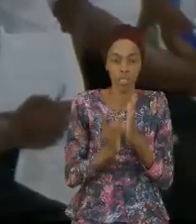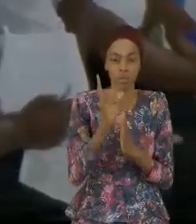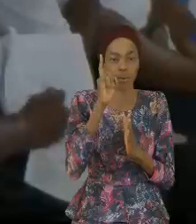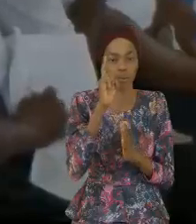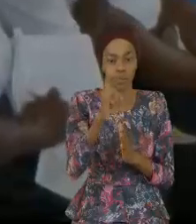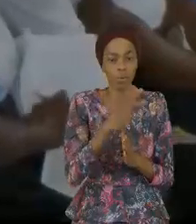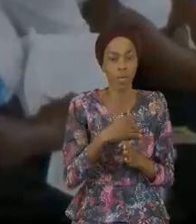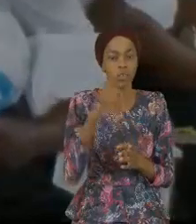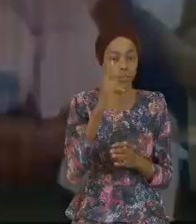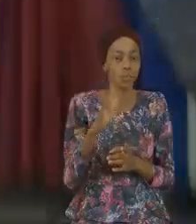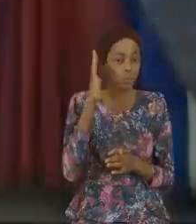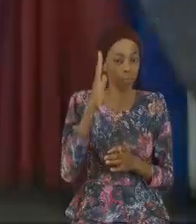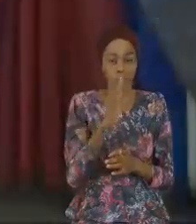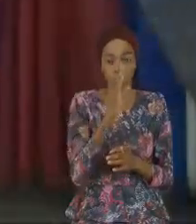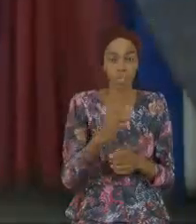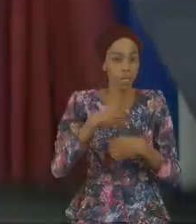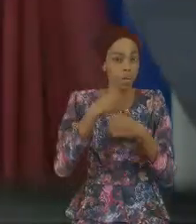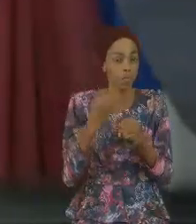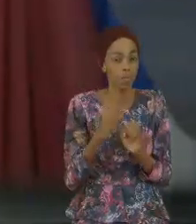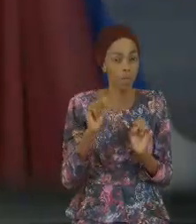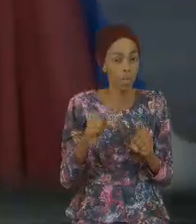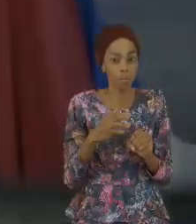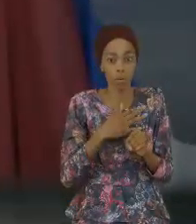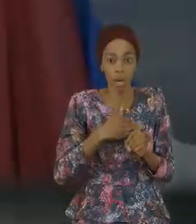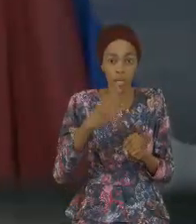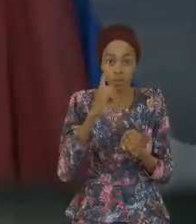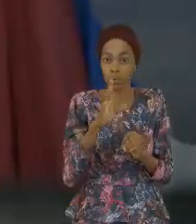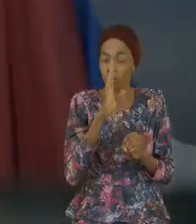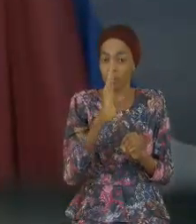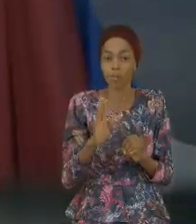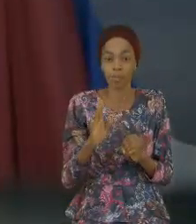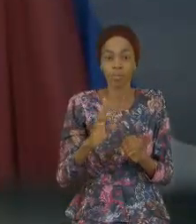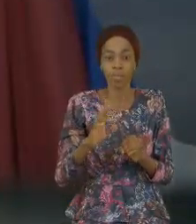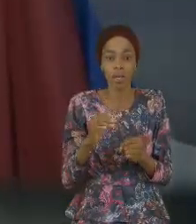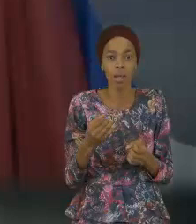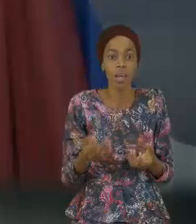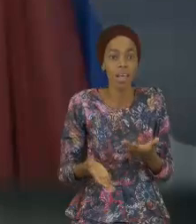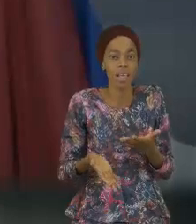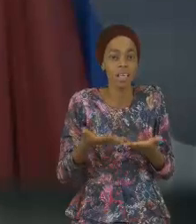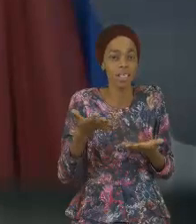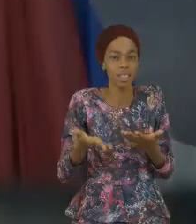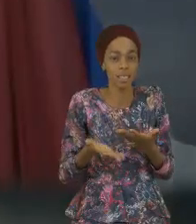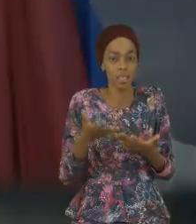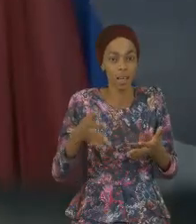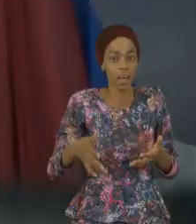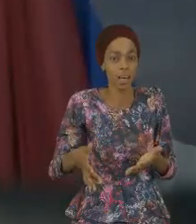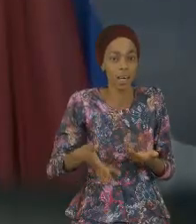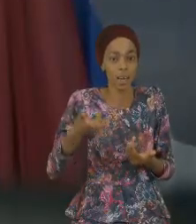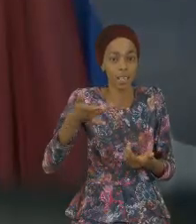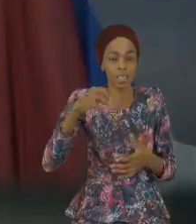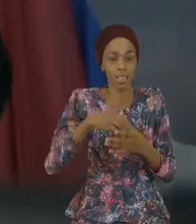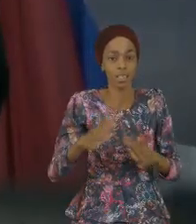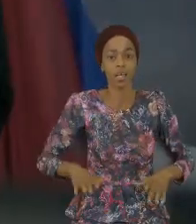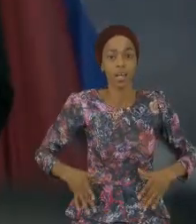And you will be formable, amenable, you will be flexible in the hand of the Lord as